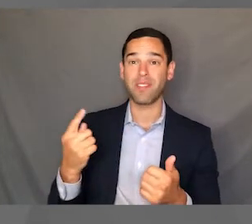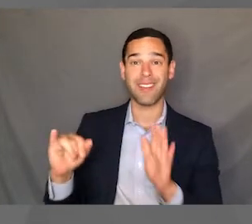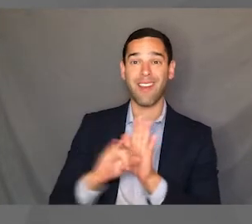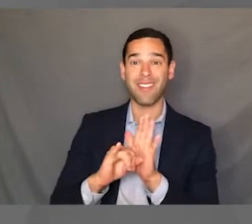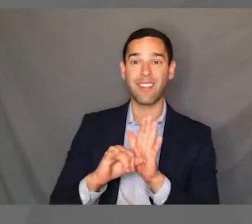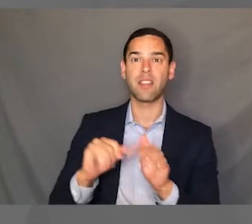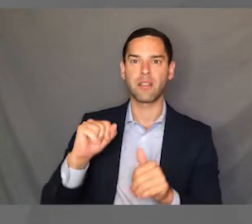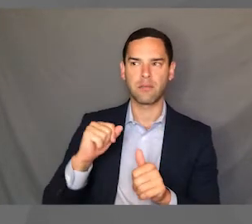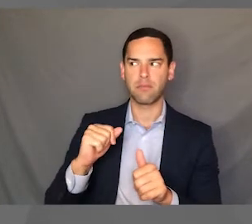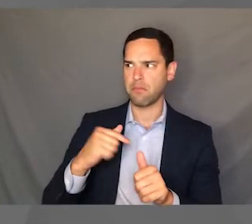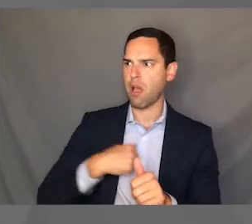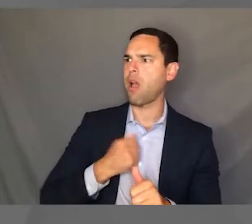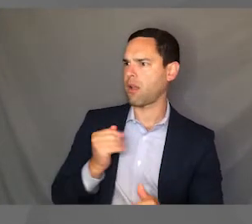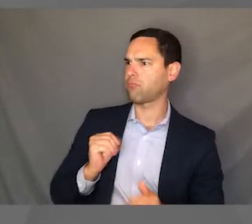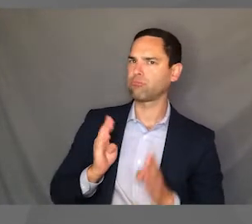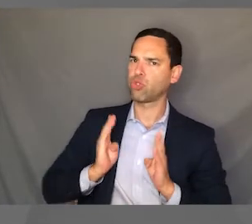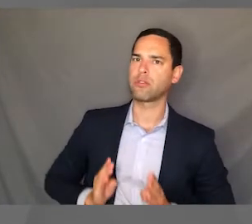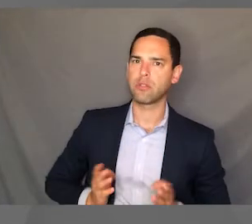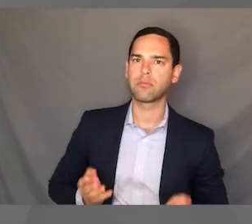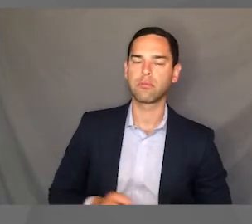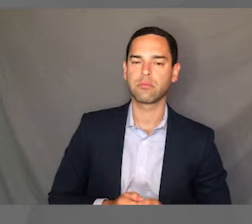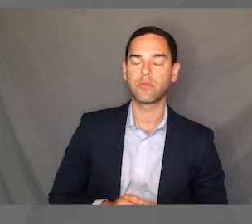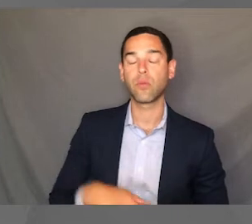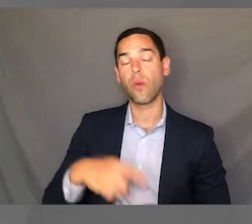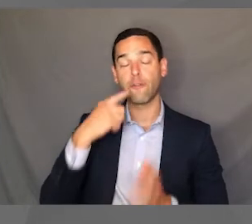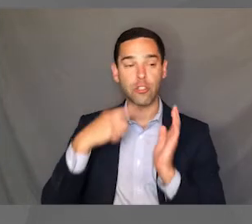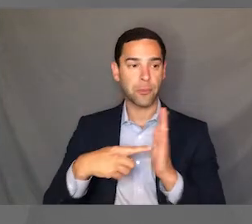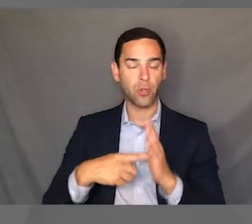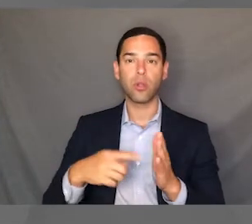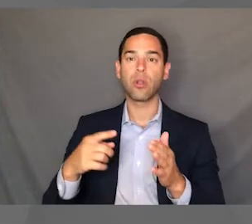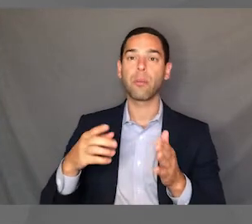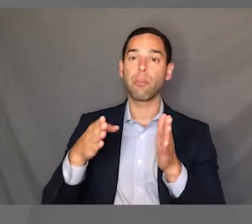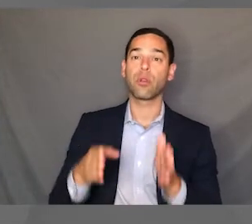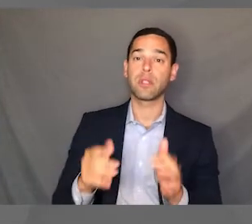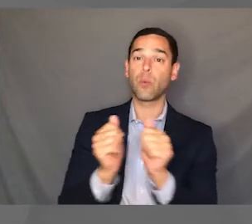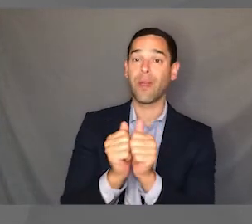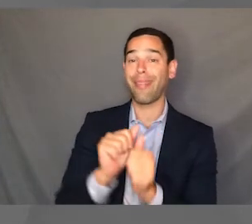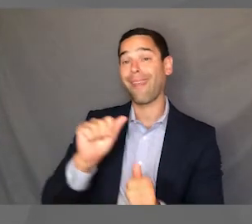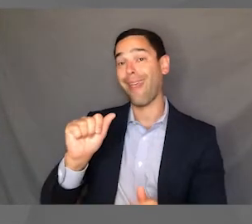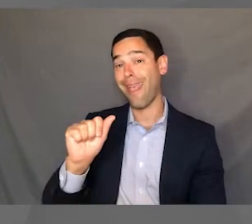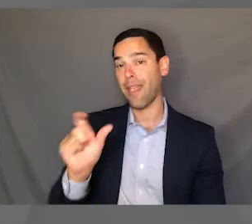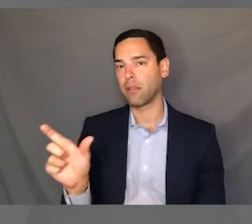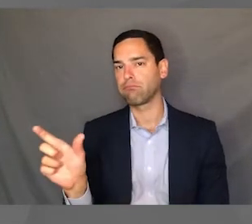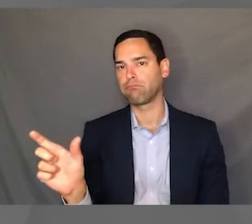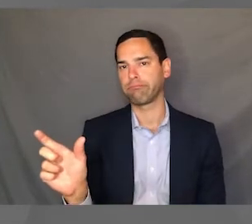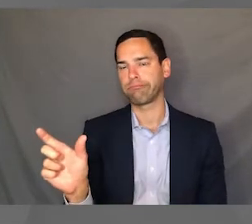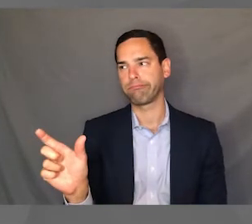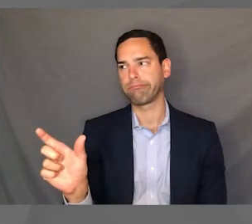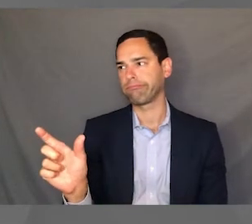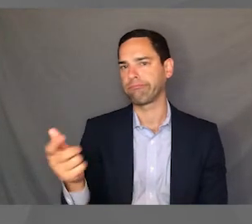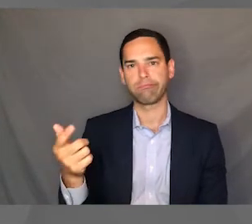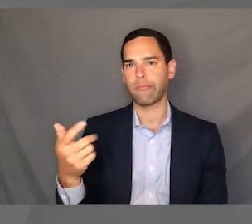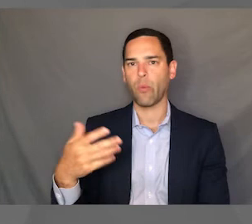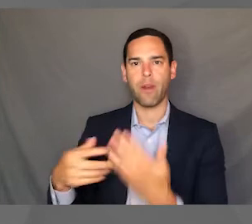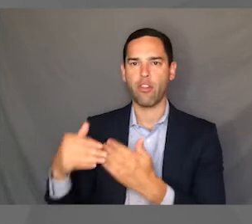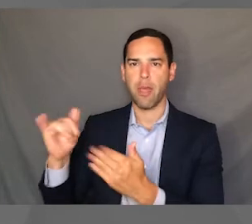person. So typically, again, you would say person with a, and then followed by whatever be relevant to the individual. So the